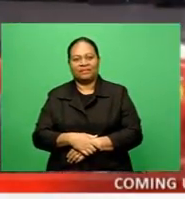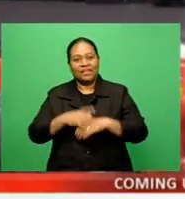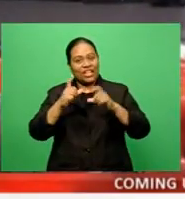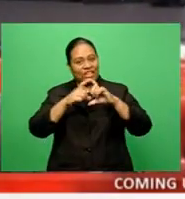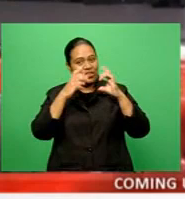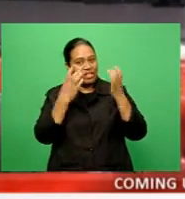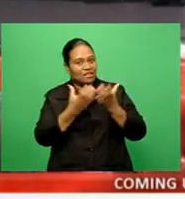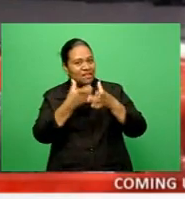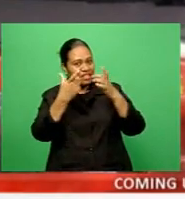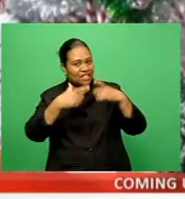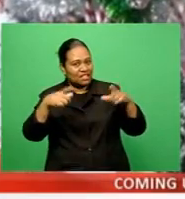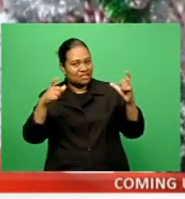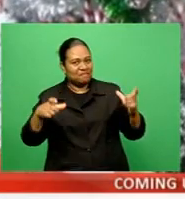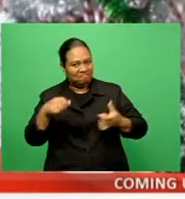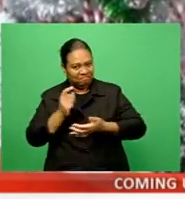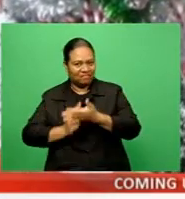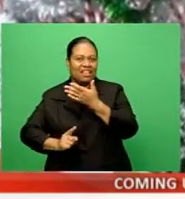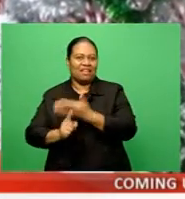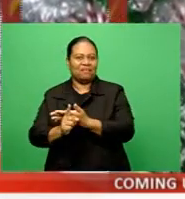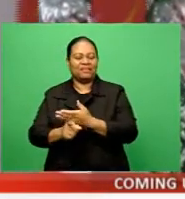Christmas in the city gets underway.